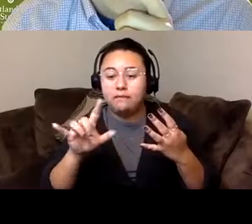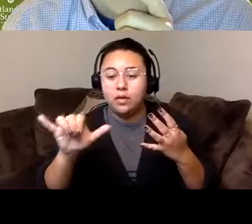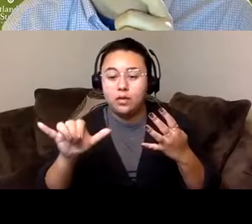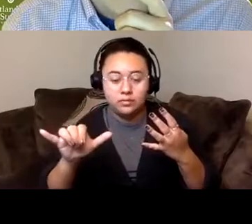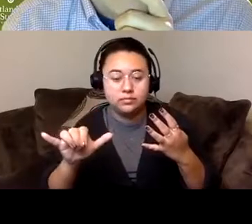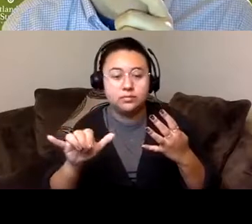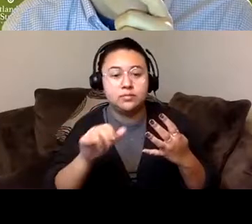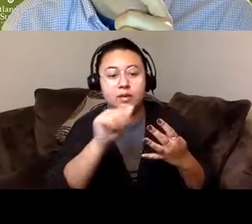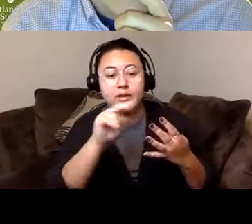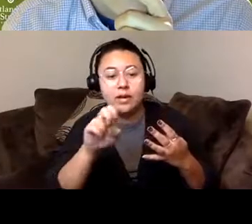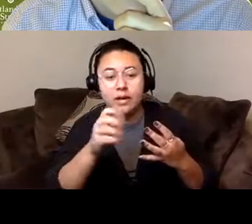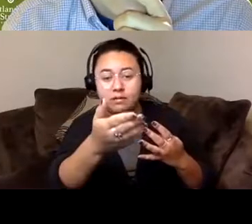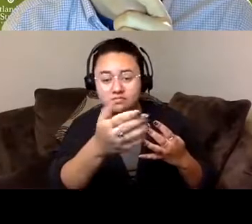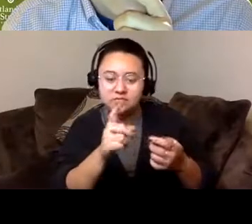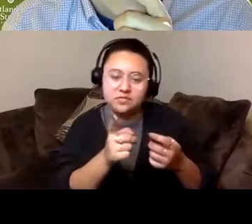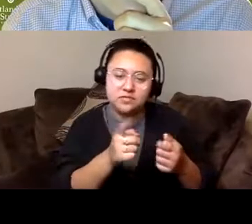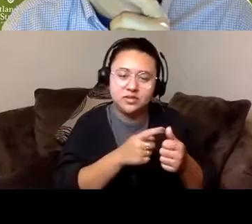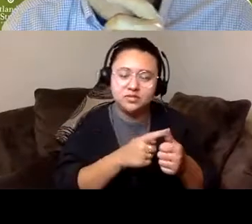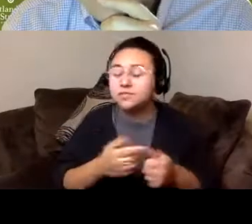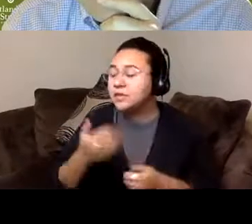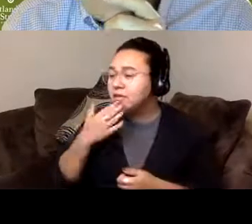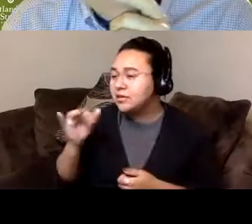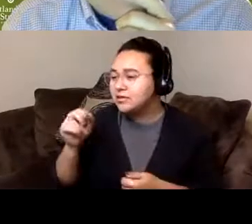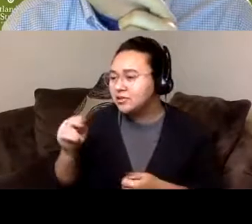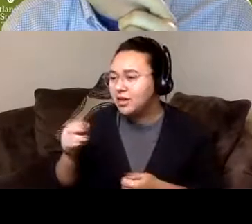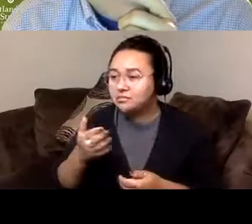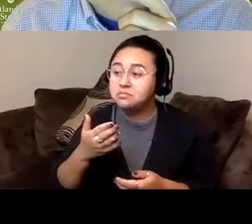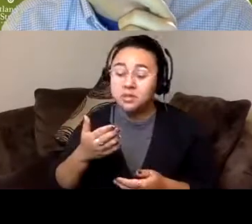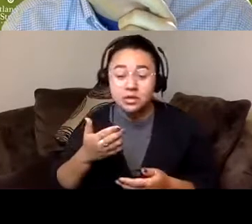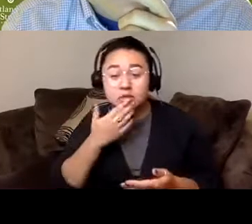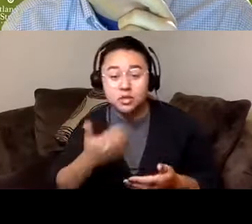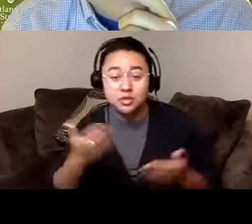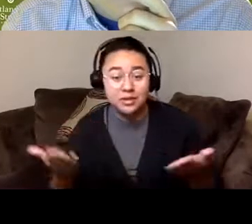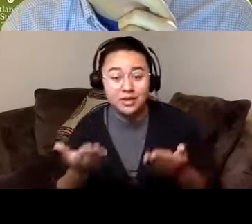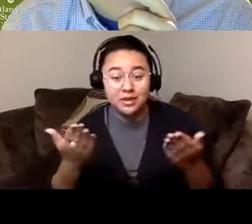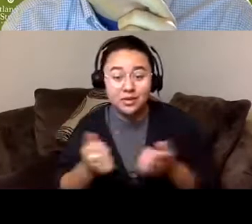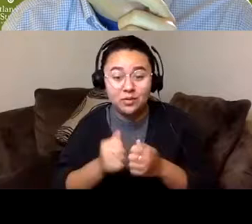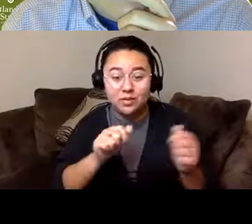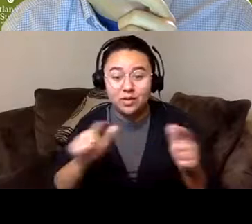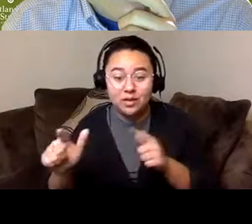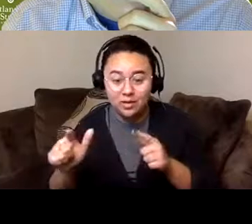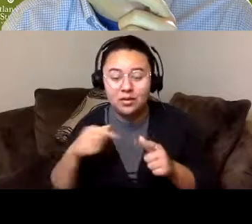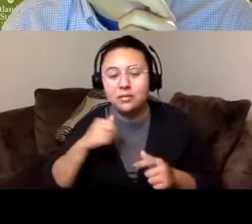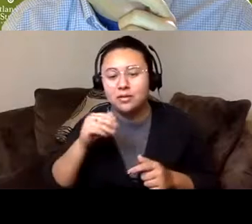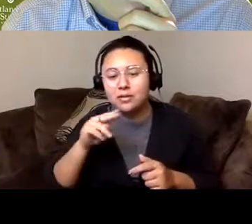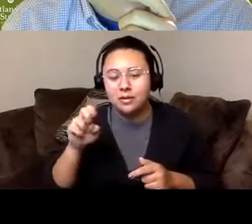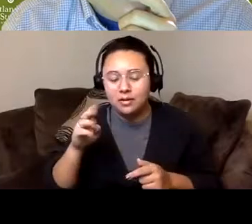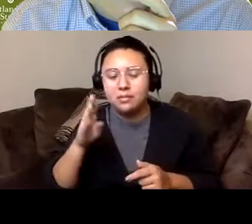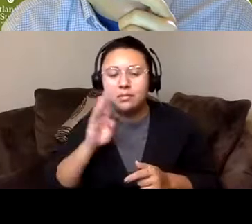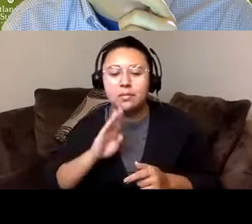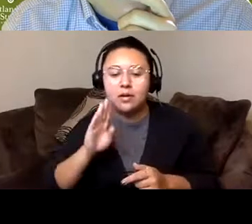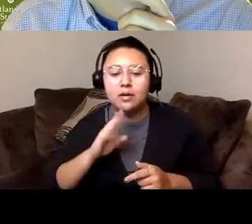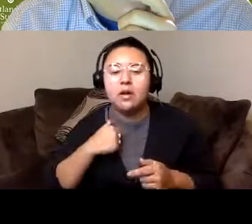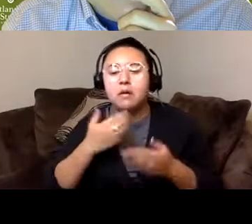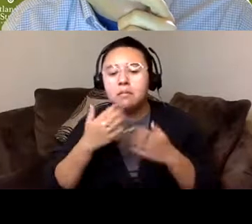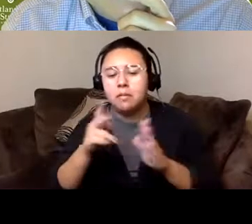and good to be with everyone. Happy you're here with us this morning. I'm Ann Brown. I'm an assistant professor in planning public policy and management at the